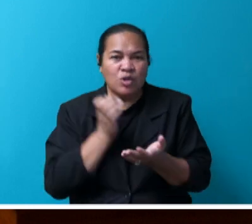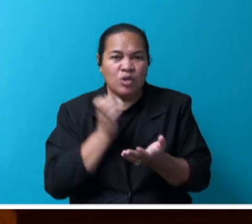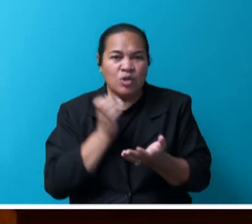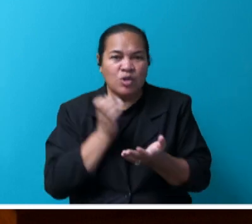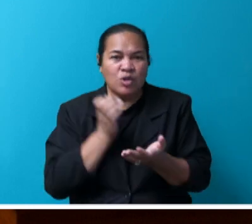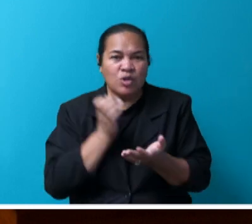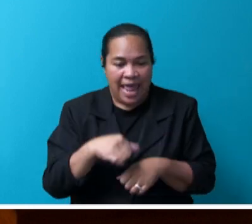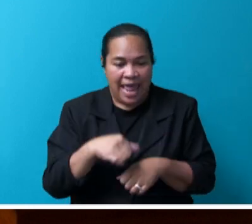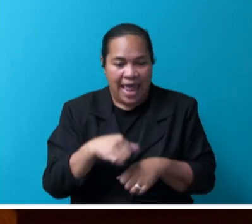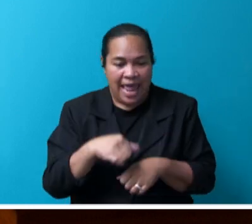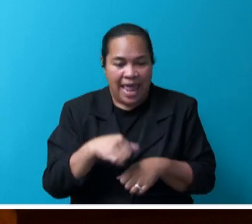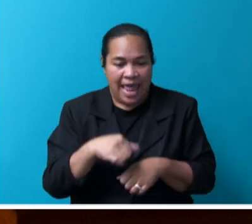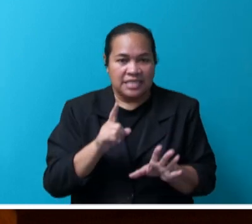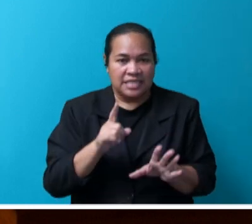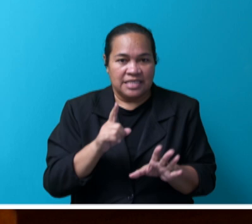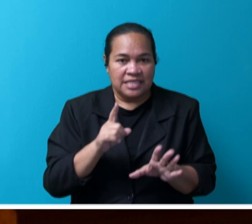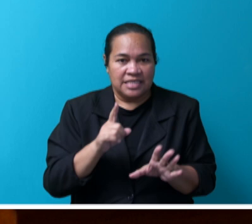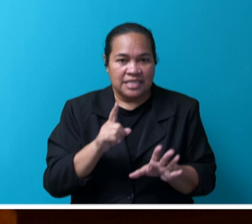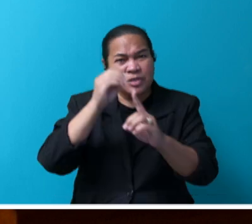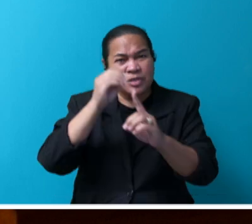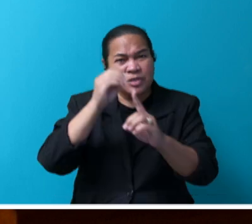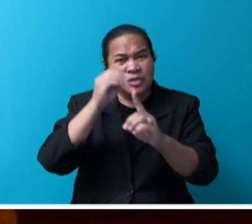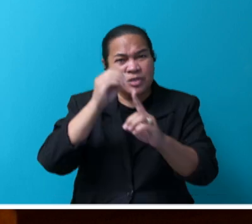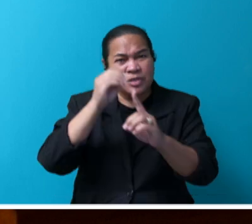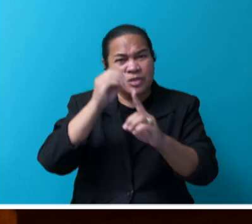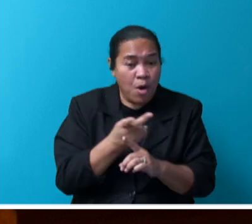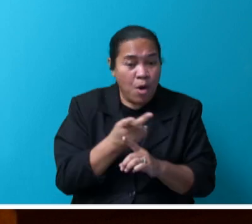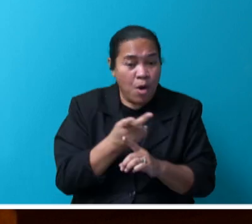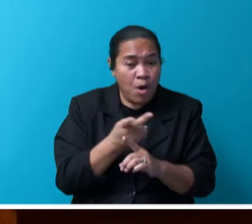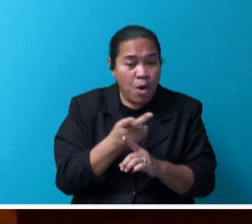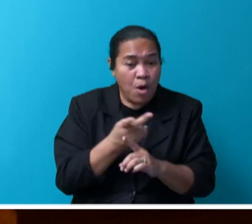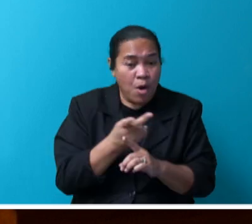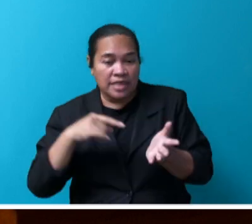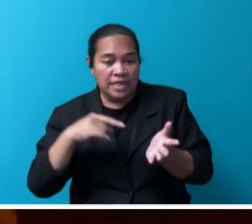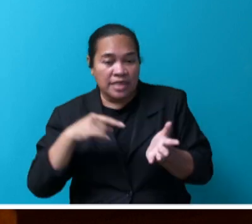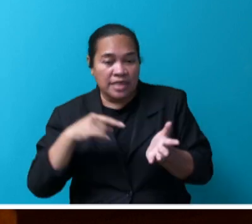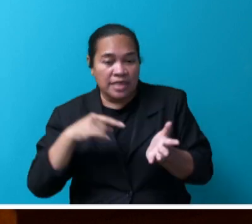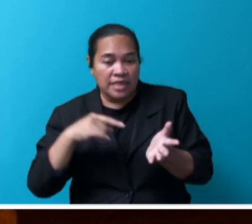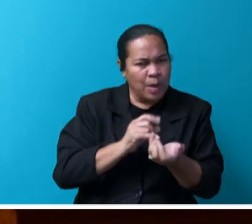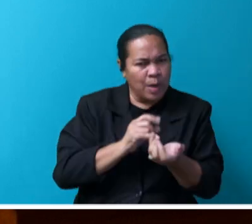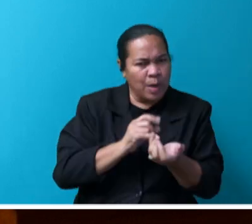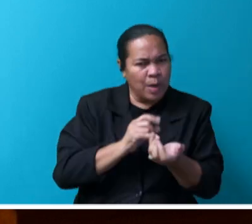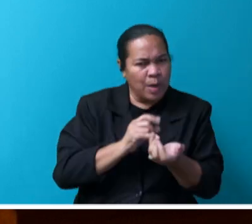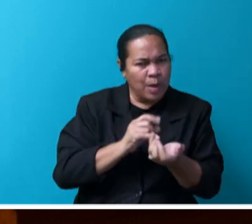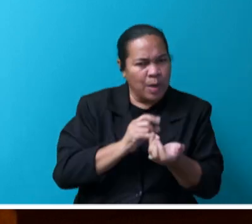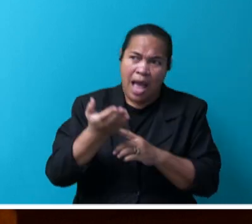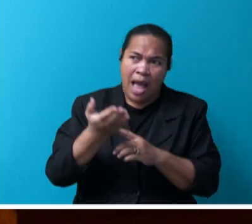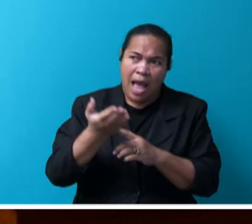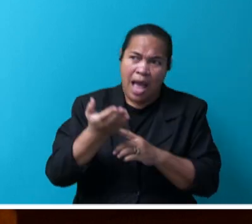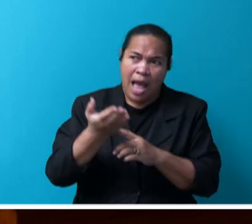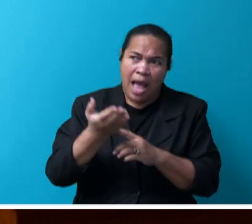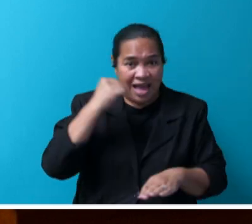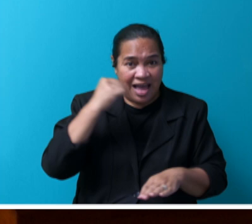government's policy on nation building. When tenders during this financial year, both radio and television